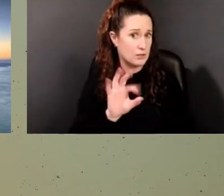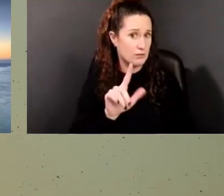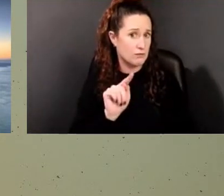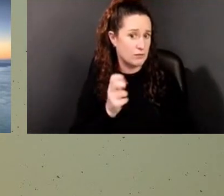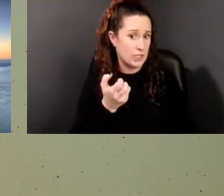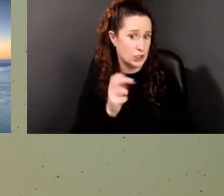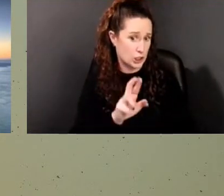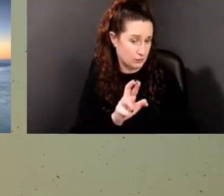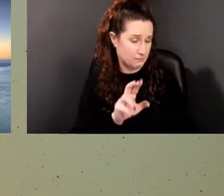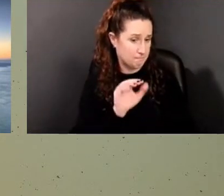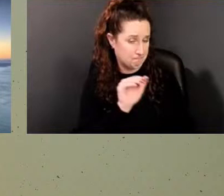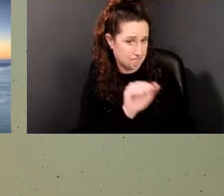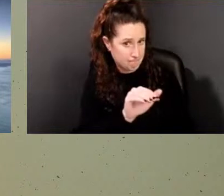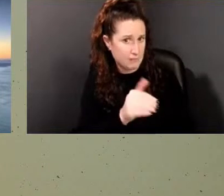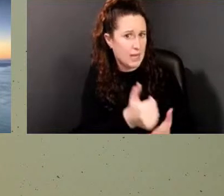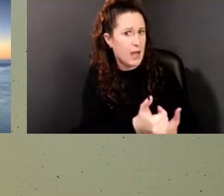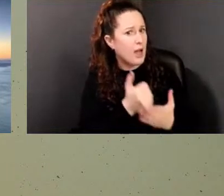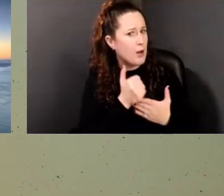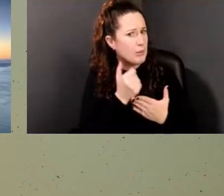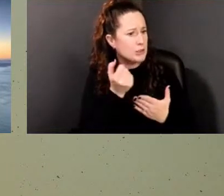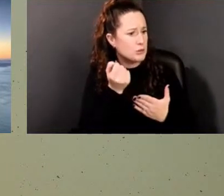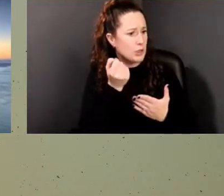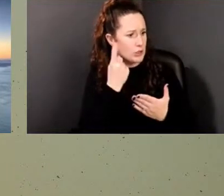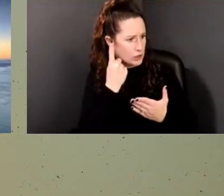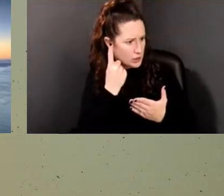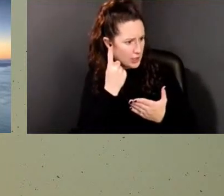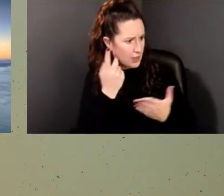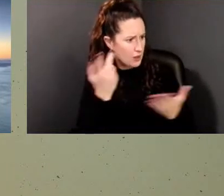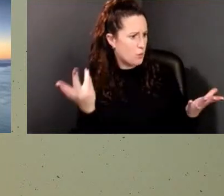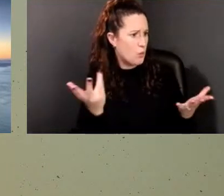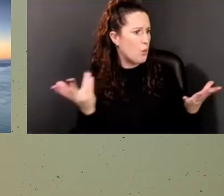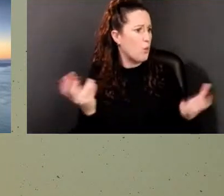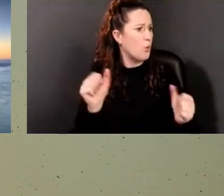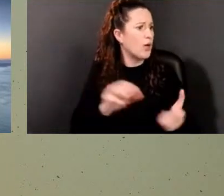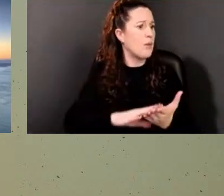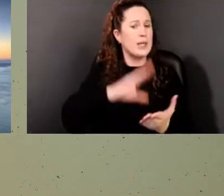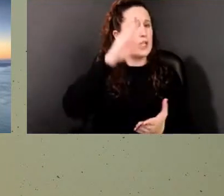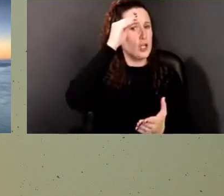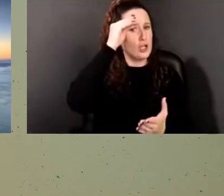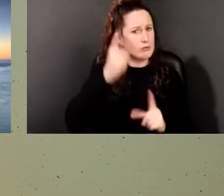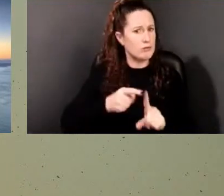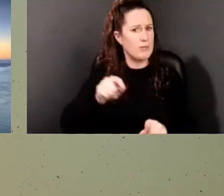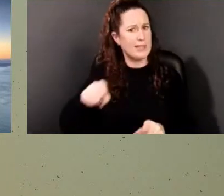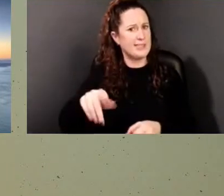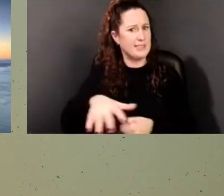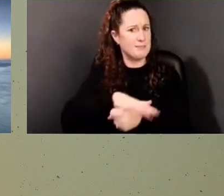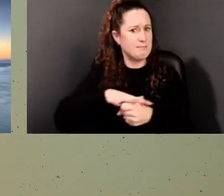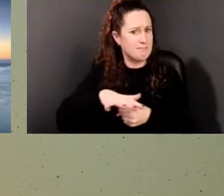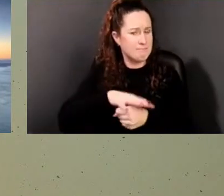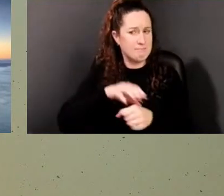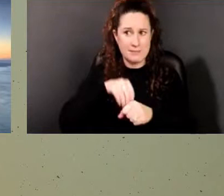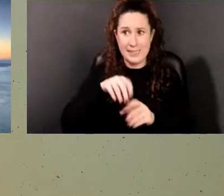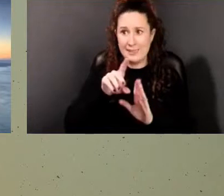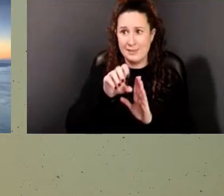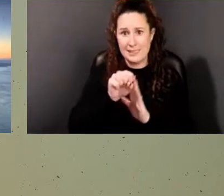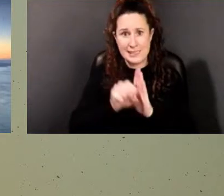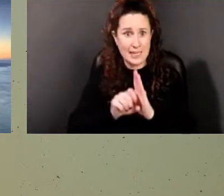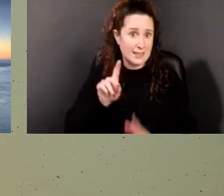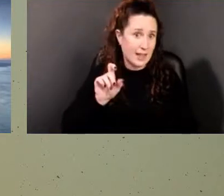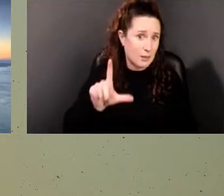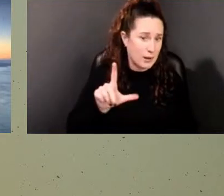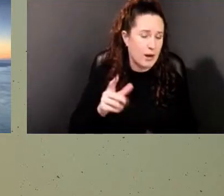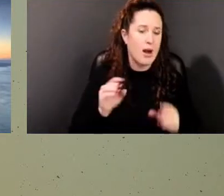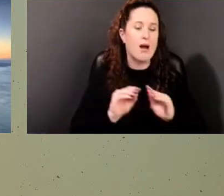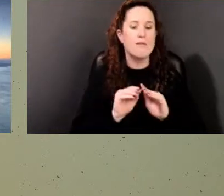can learn from this burial site here in our state. Obviously, you've touched on it quite a bit